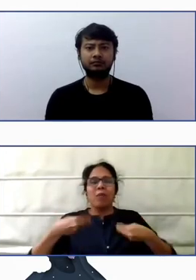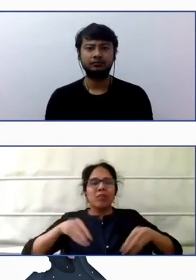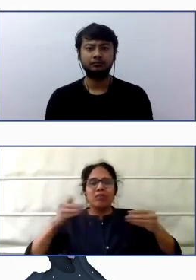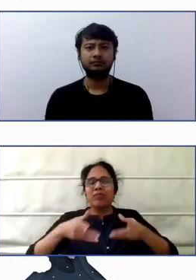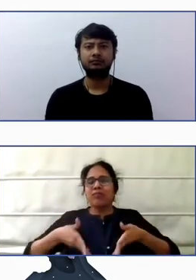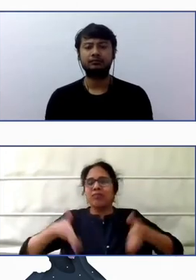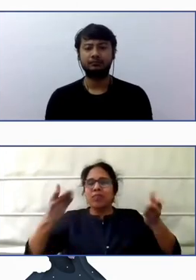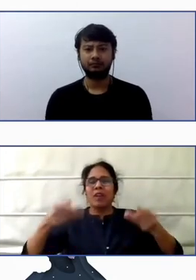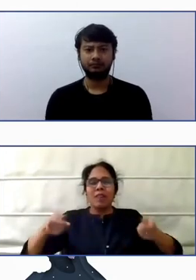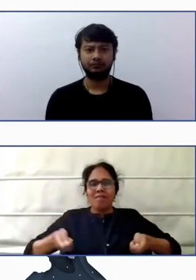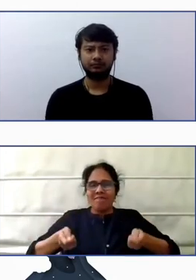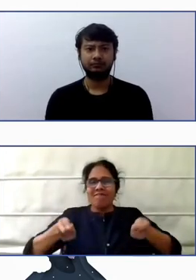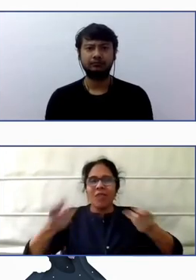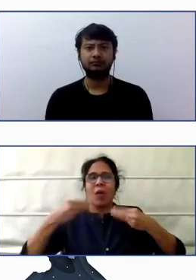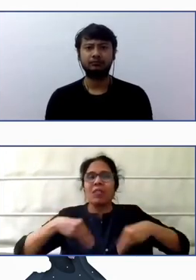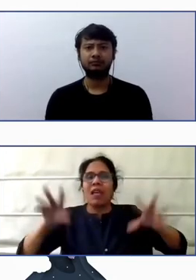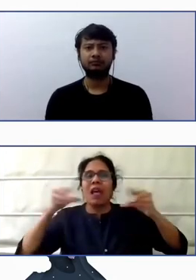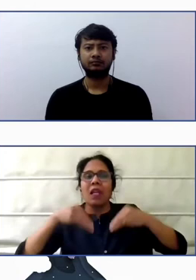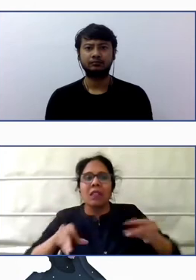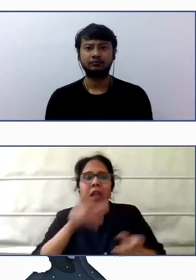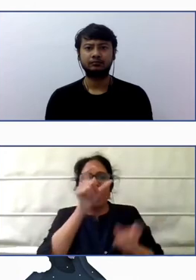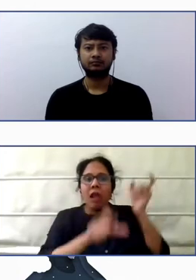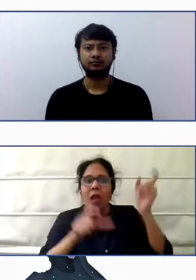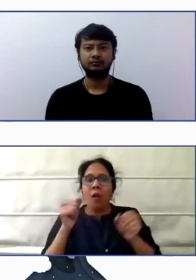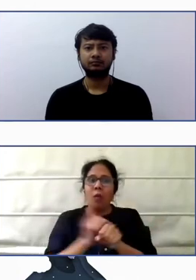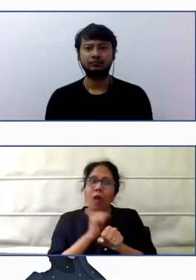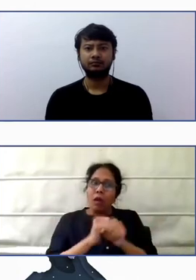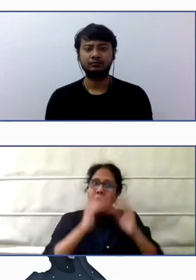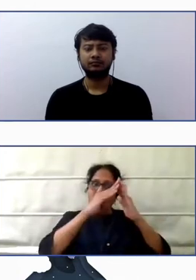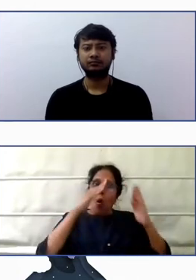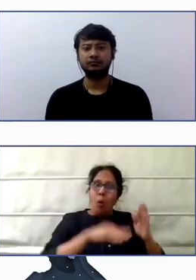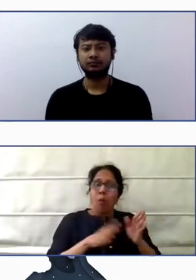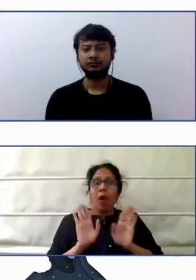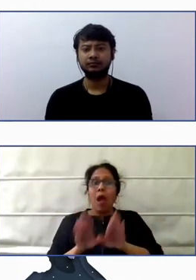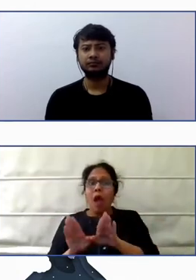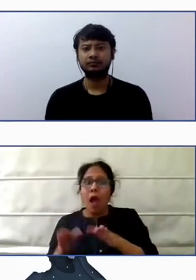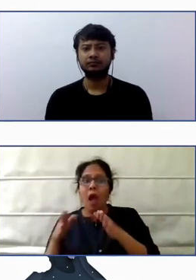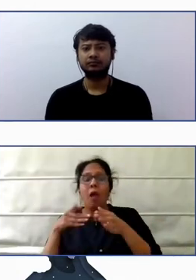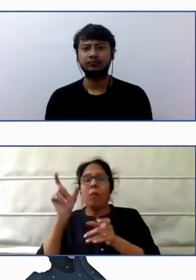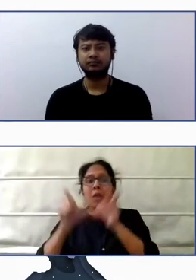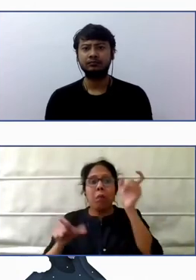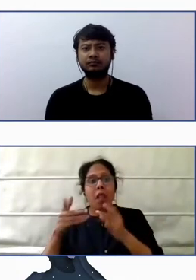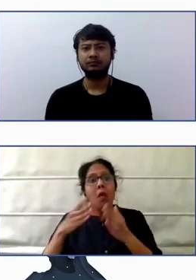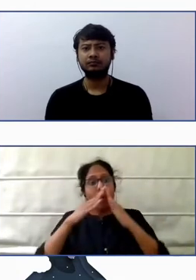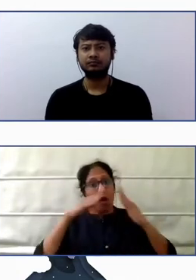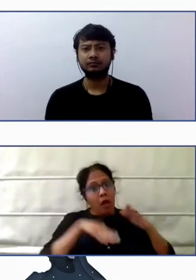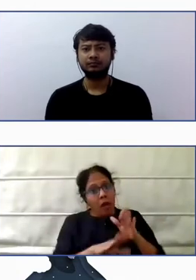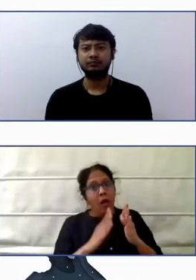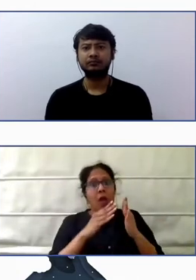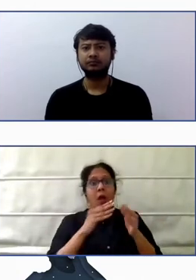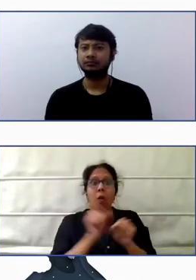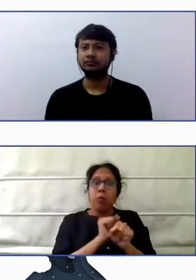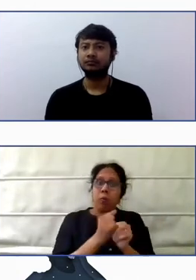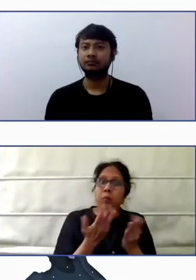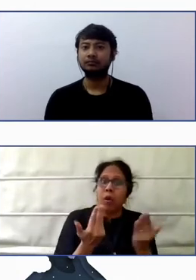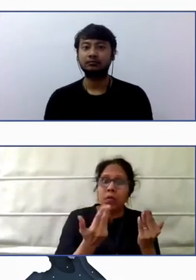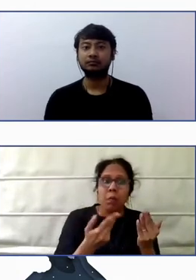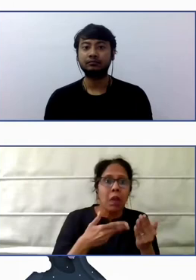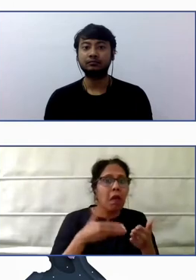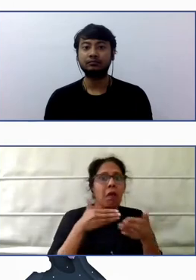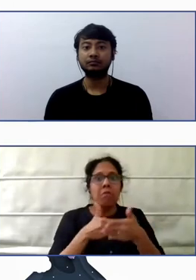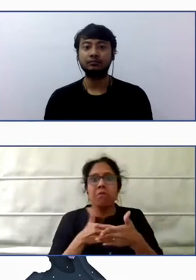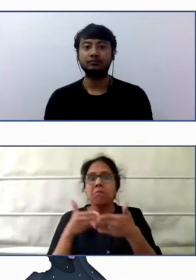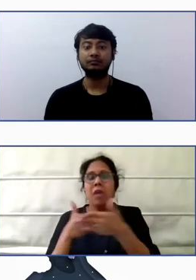weaver or a person who is done working on sewing machine. There are a lot of people who are challenged today, who are